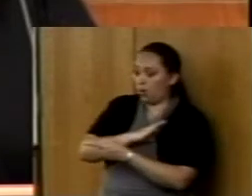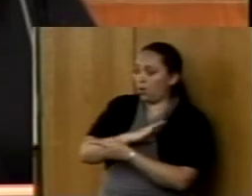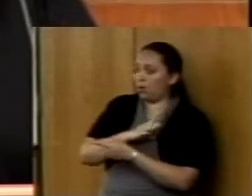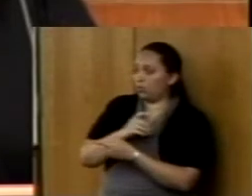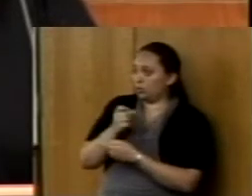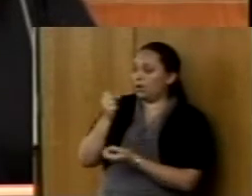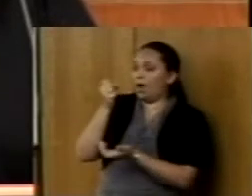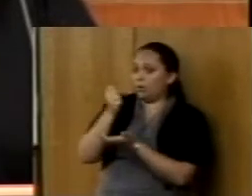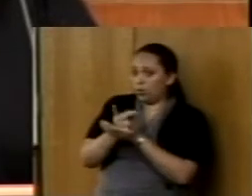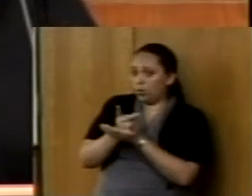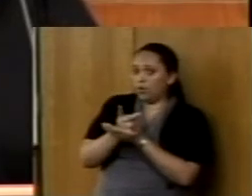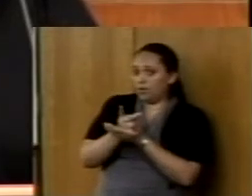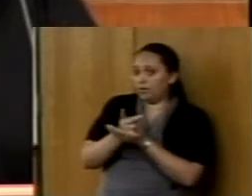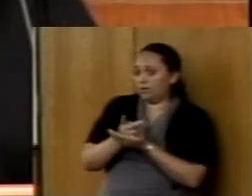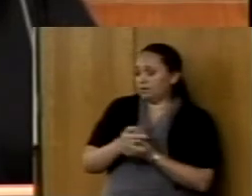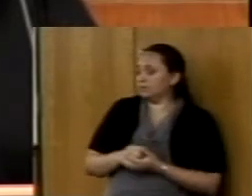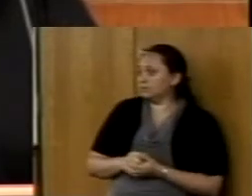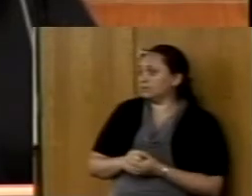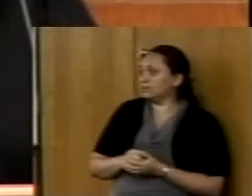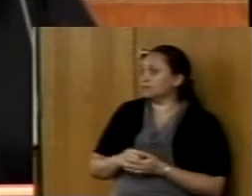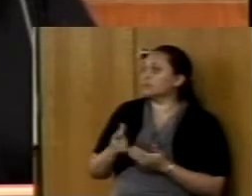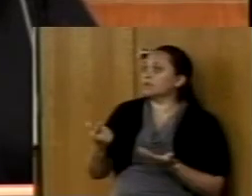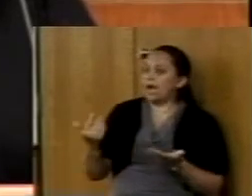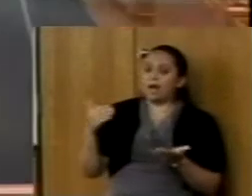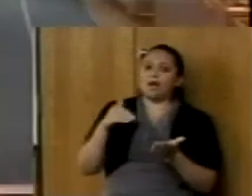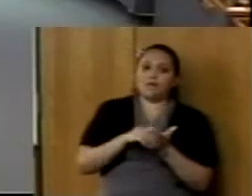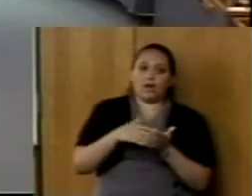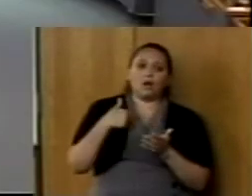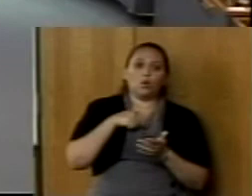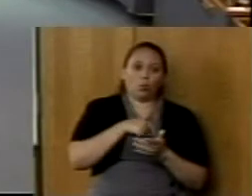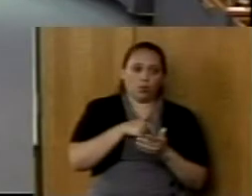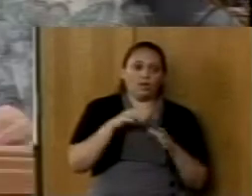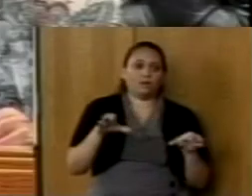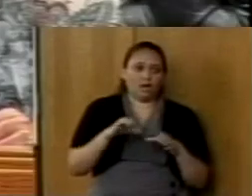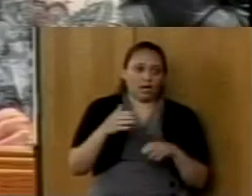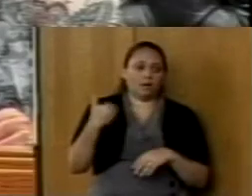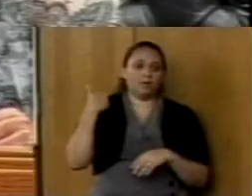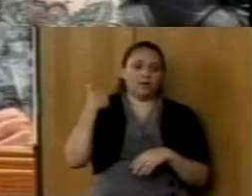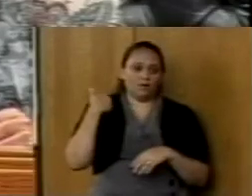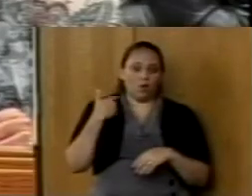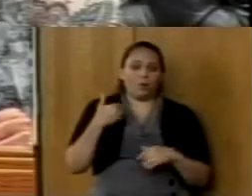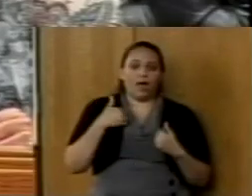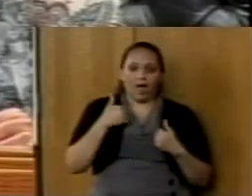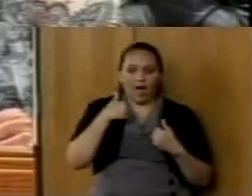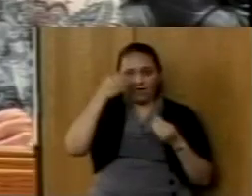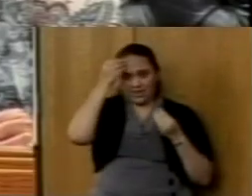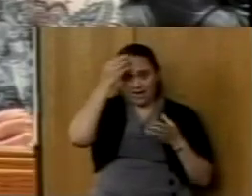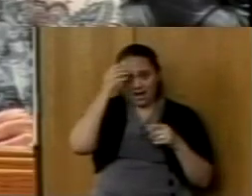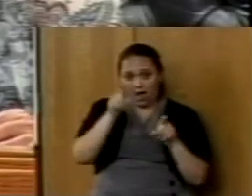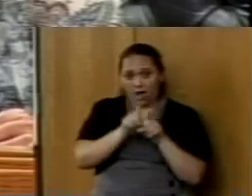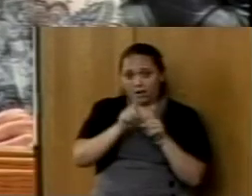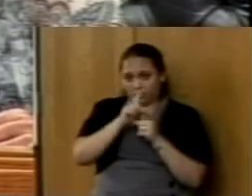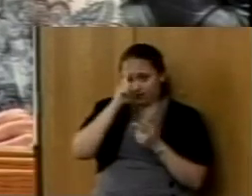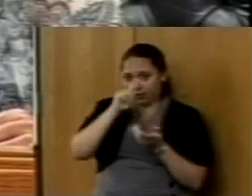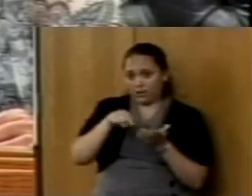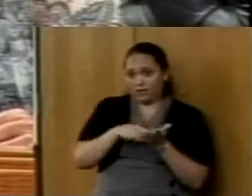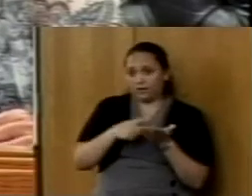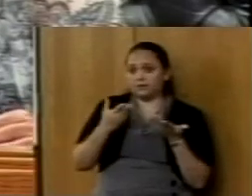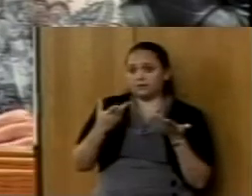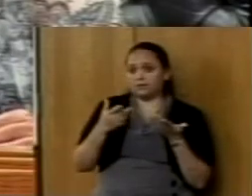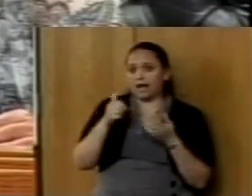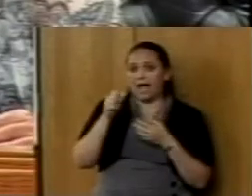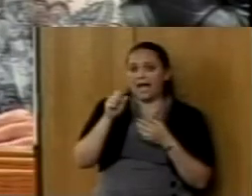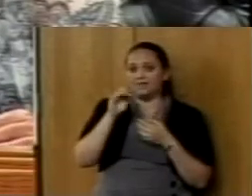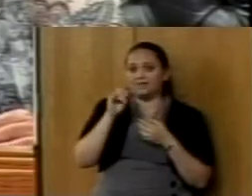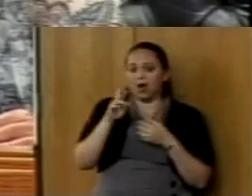language. And again, we've done this before, and do we have the data also for this as far as